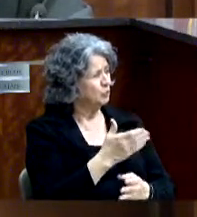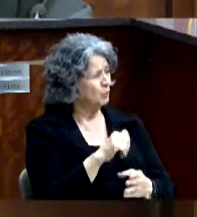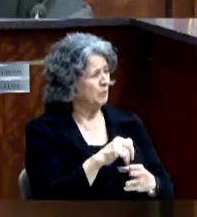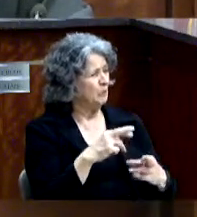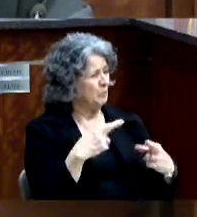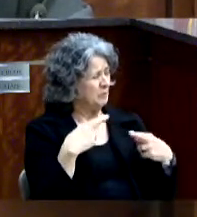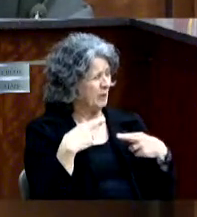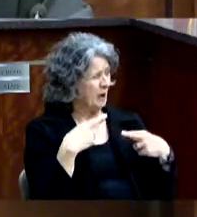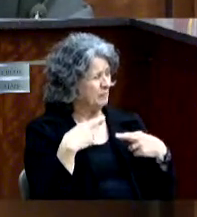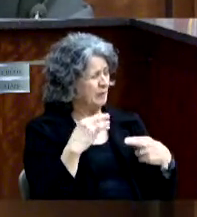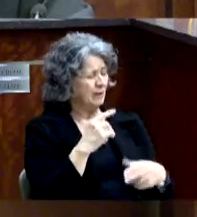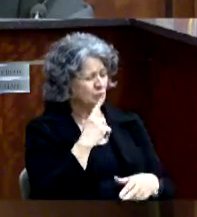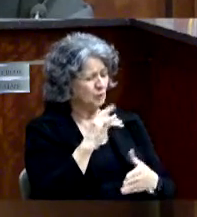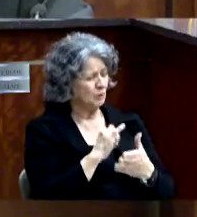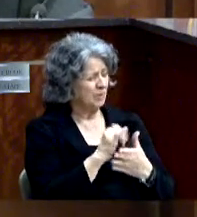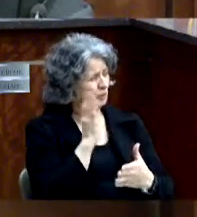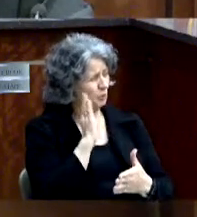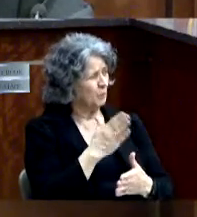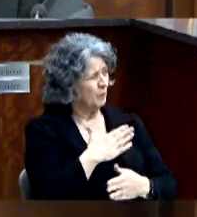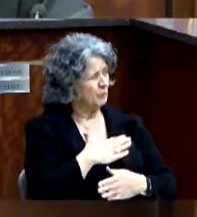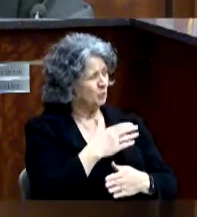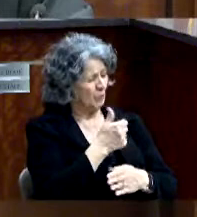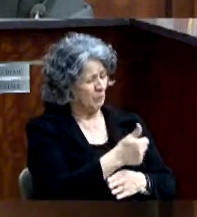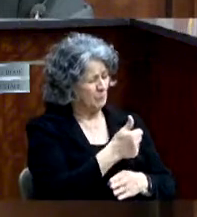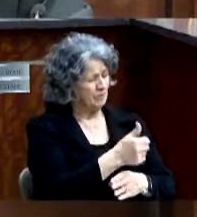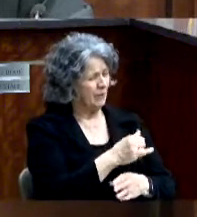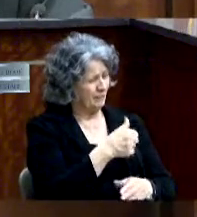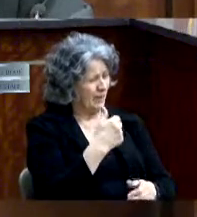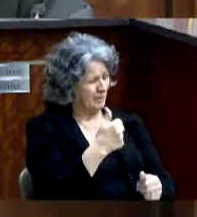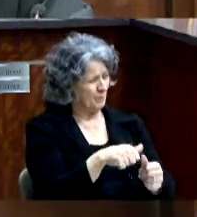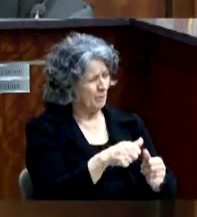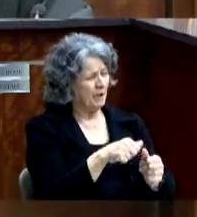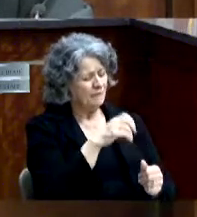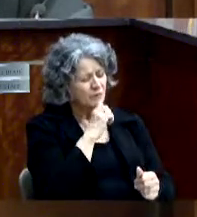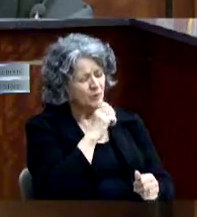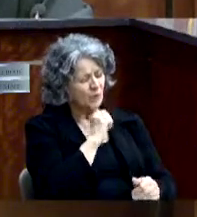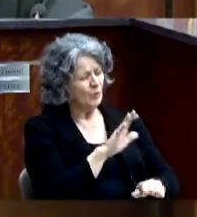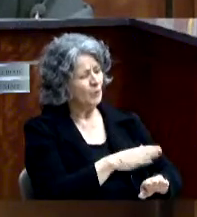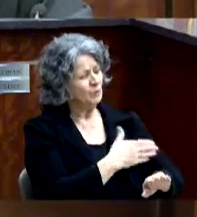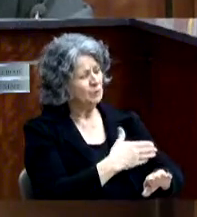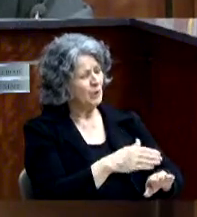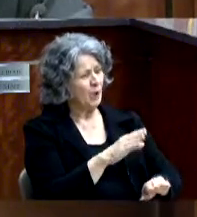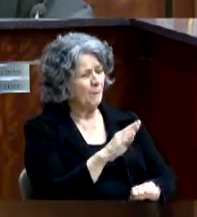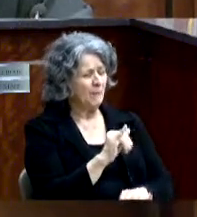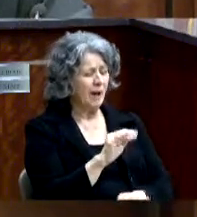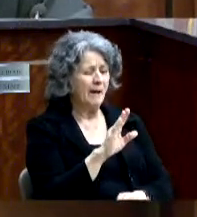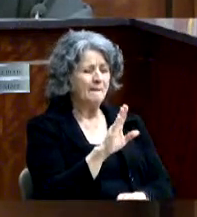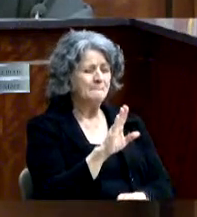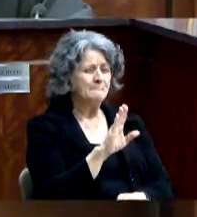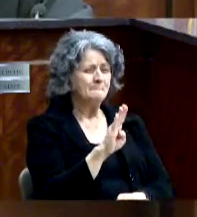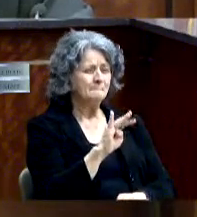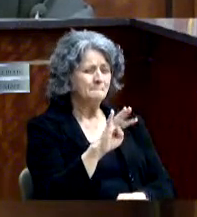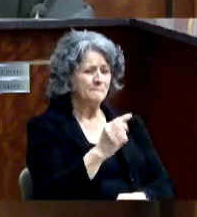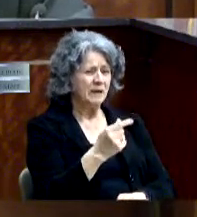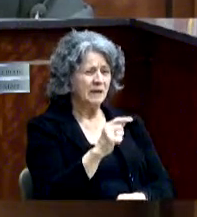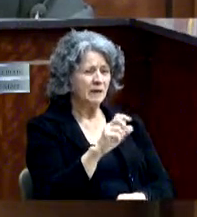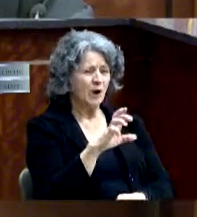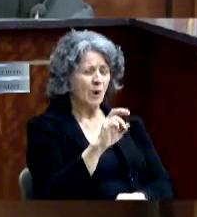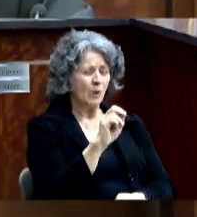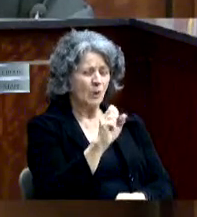enjoy yourself. I'm reminded of an old song by Bing Crosby and